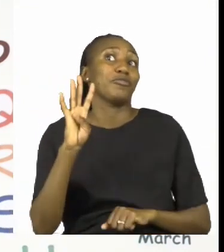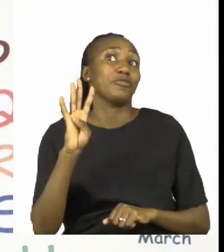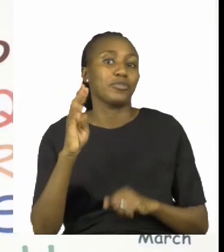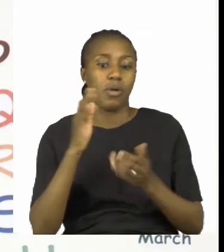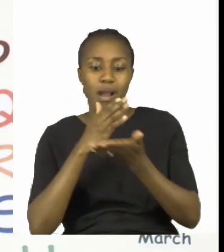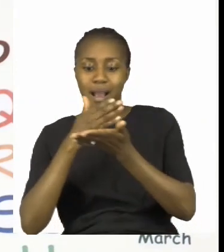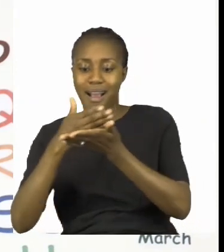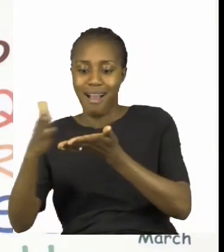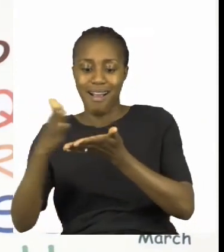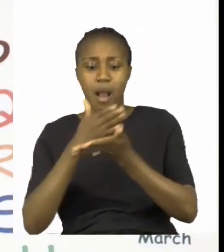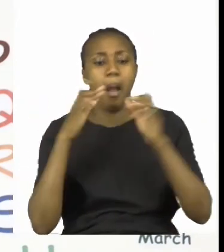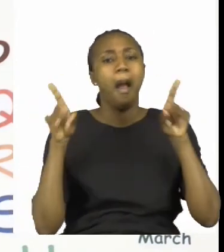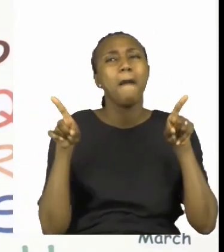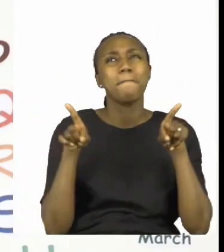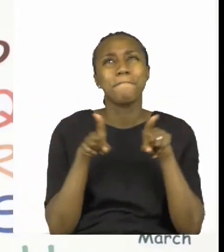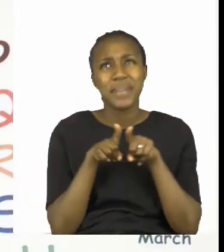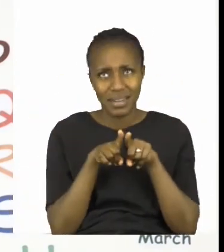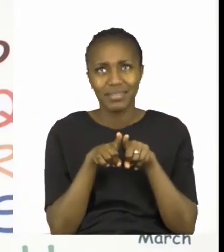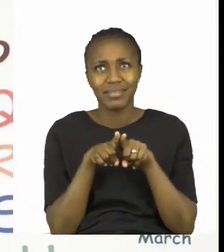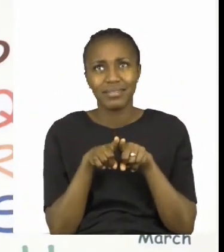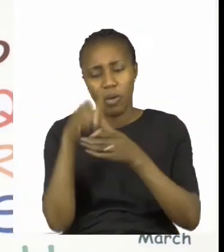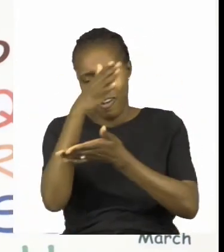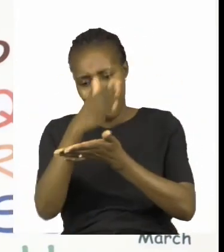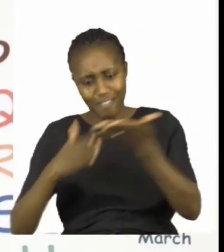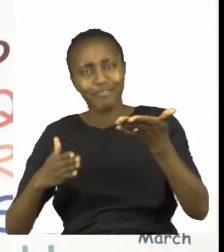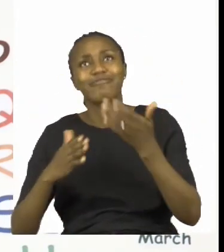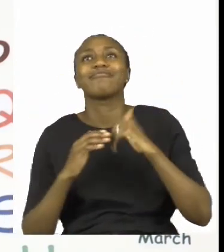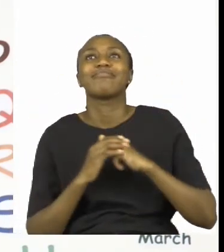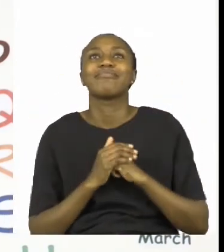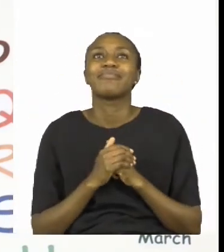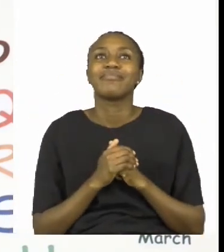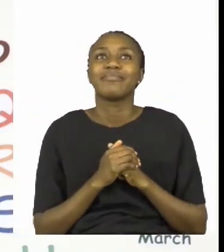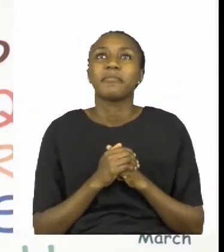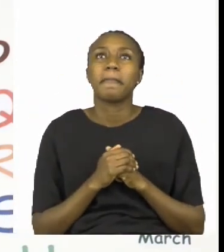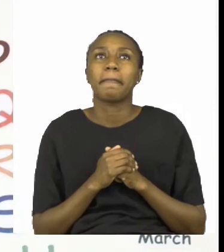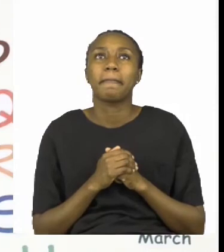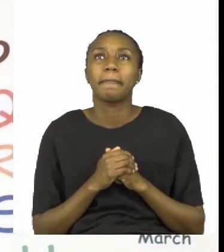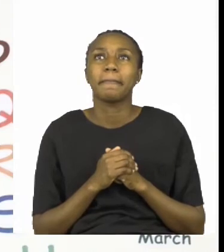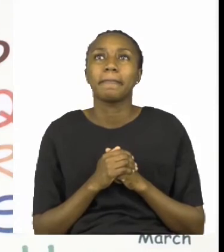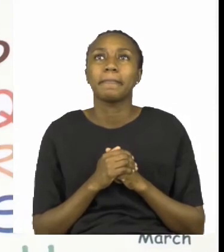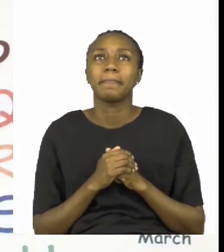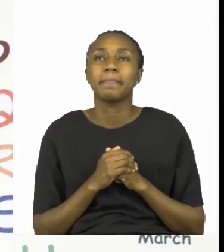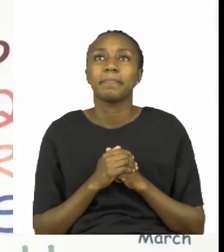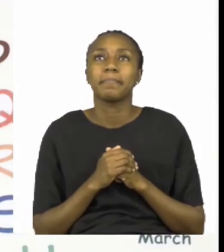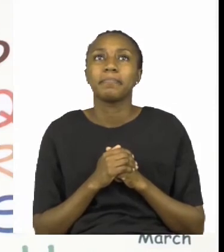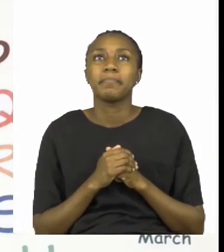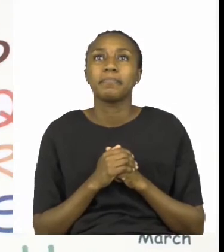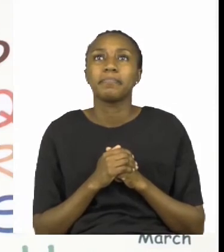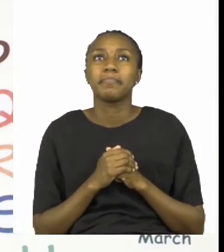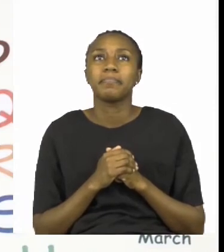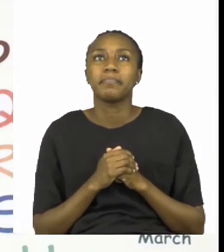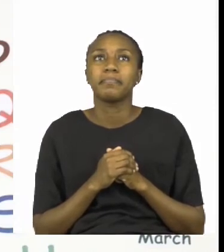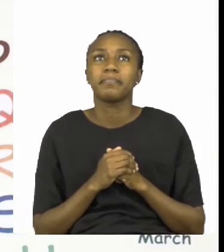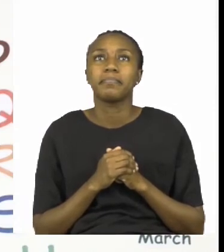share equally, you would have divided the apples, and each friend is very happy with their apples. So